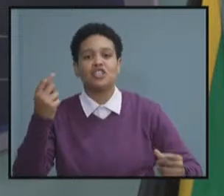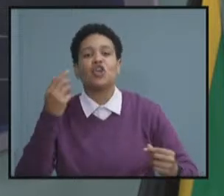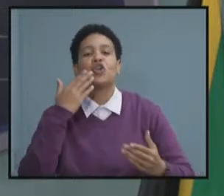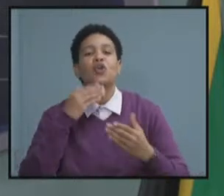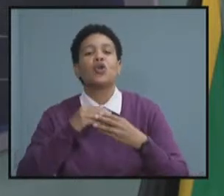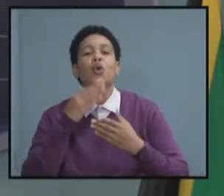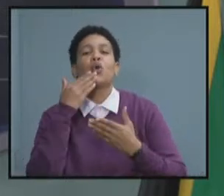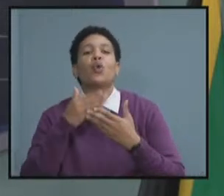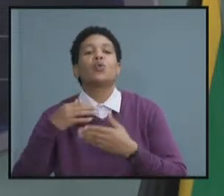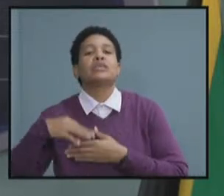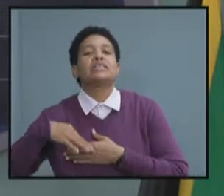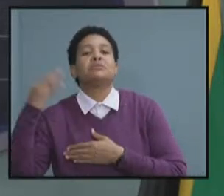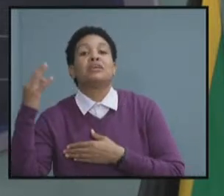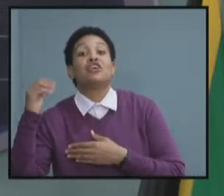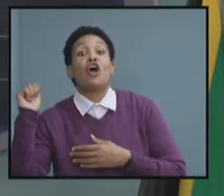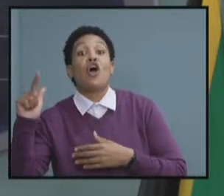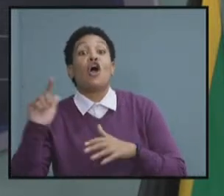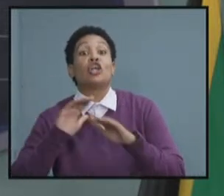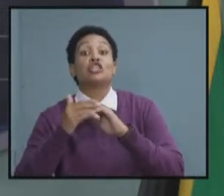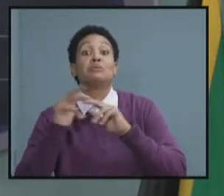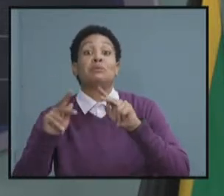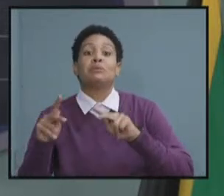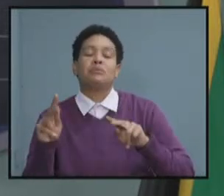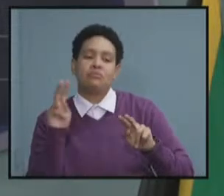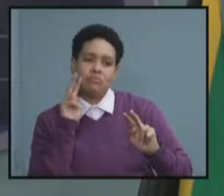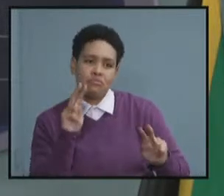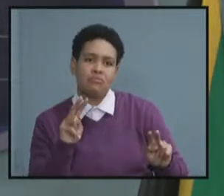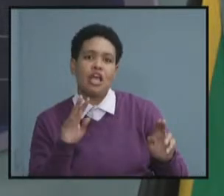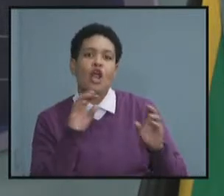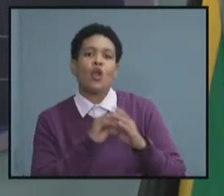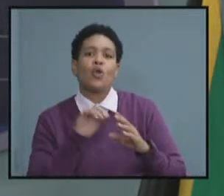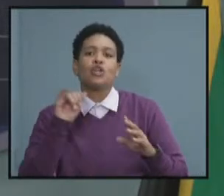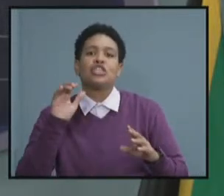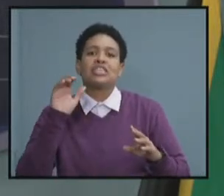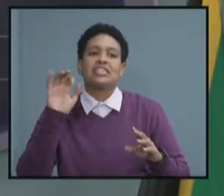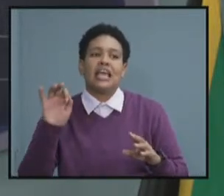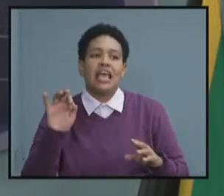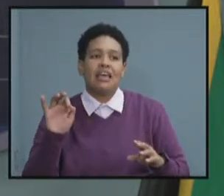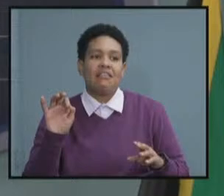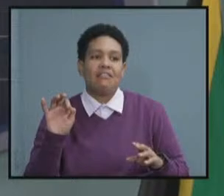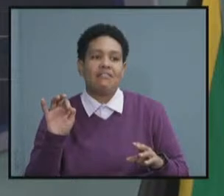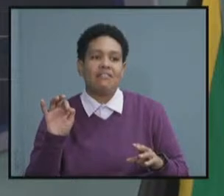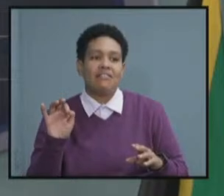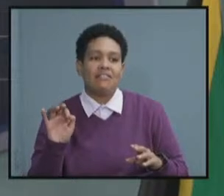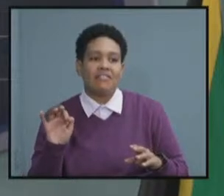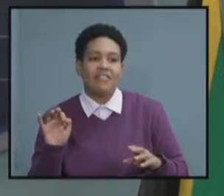spirit, and all Jamaicans, including the JCF,